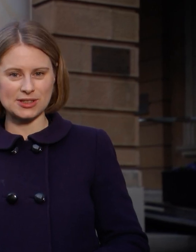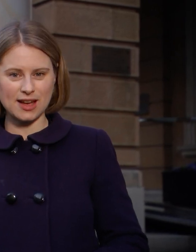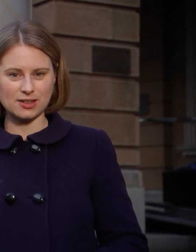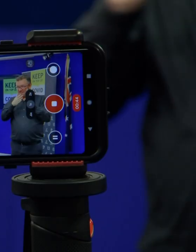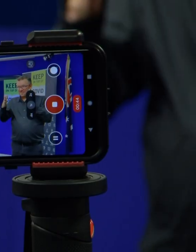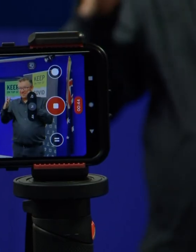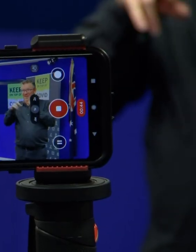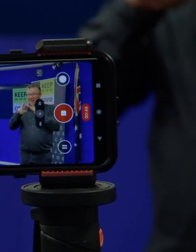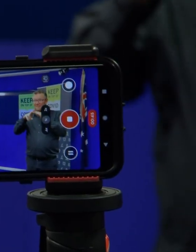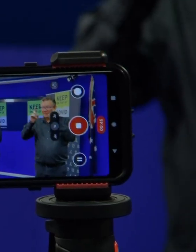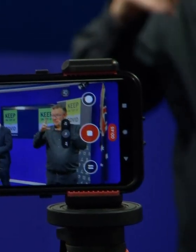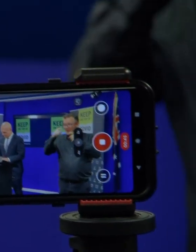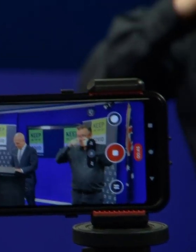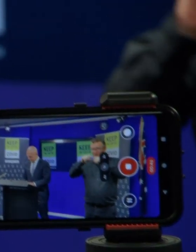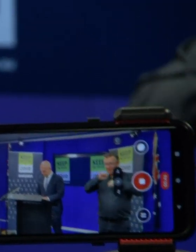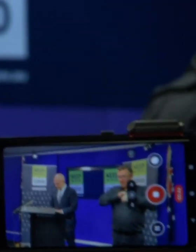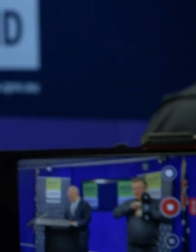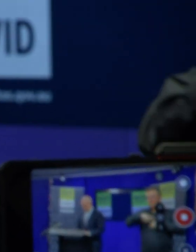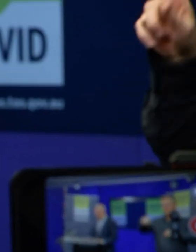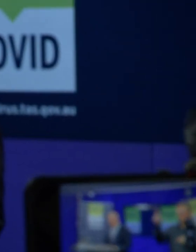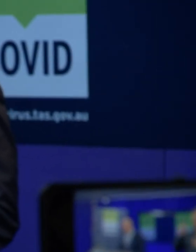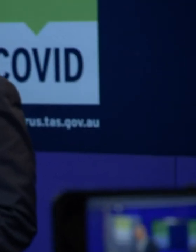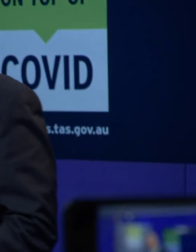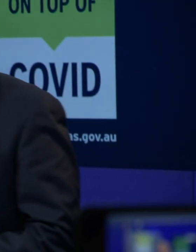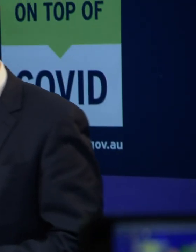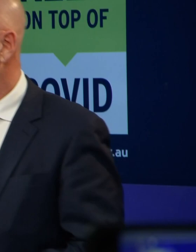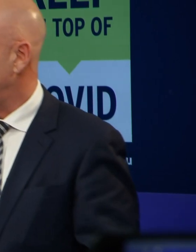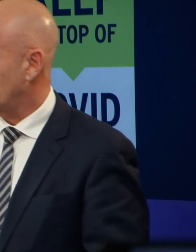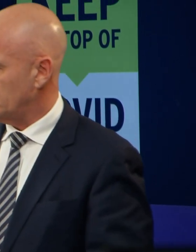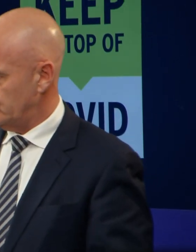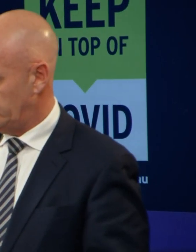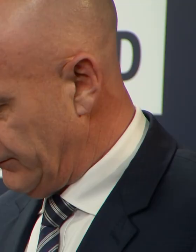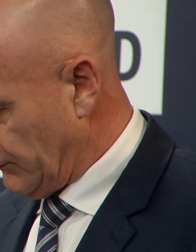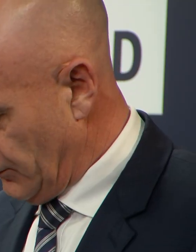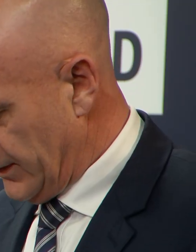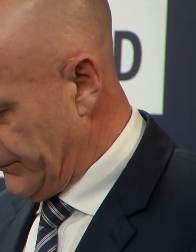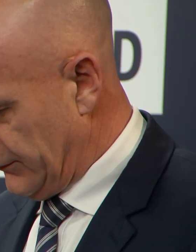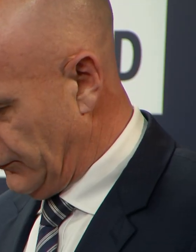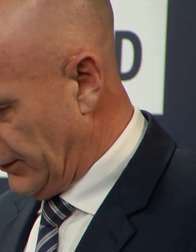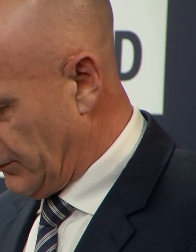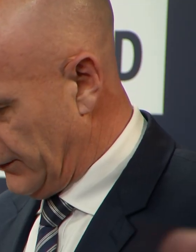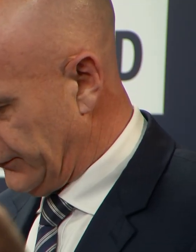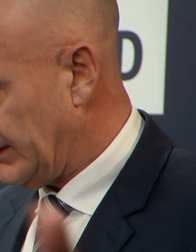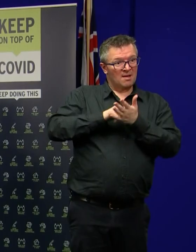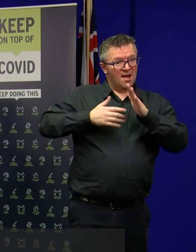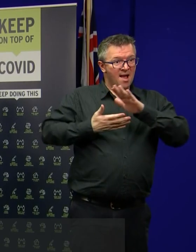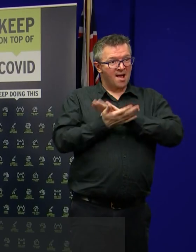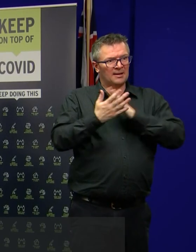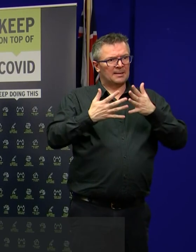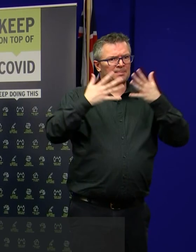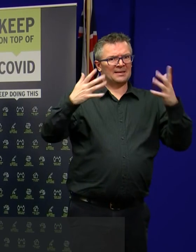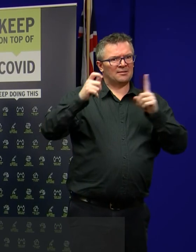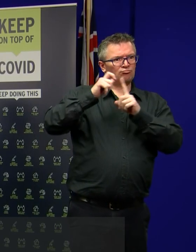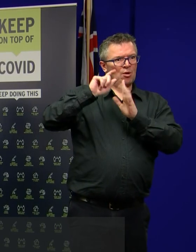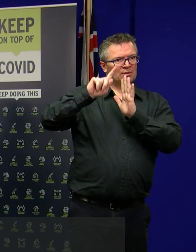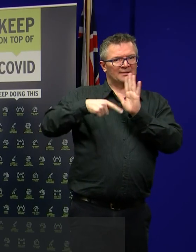has ever done. The state government supports the cableway, but says it's unlikely to invoke major projects laws. We've